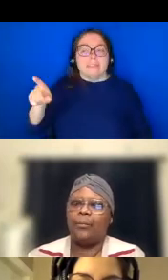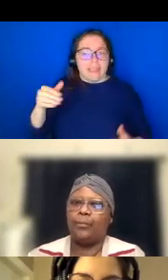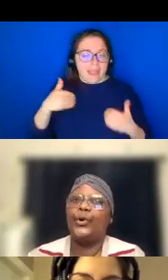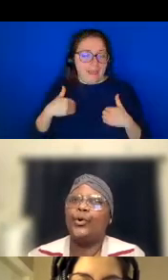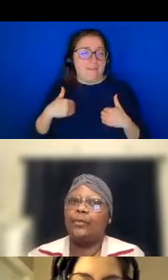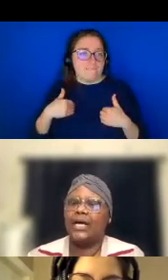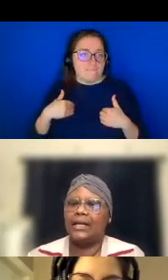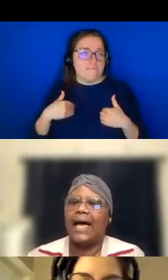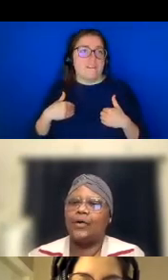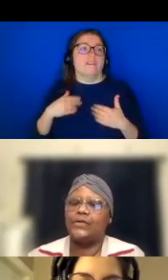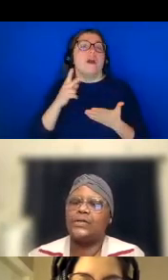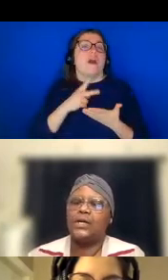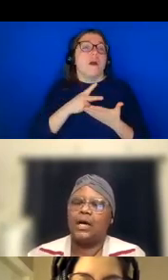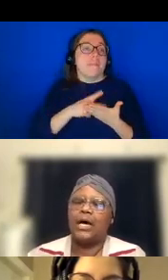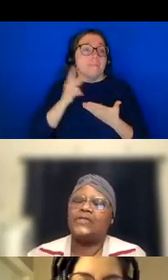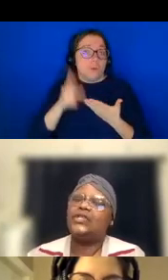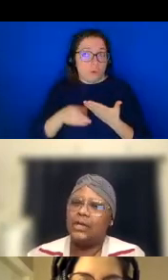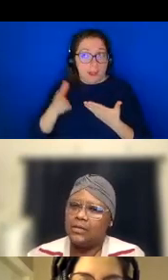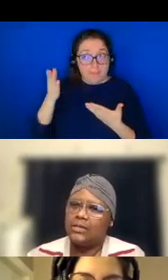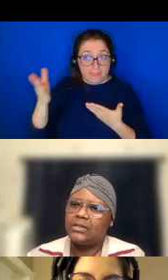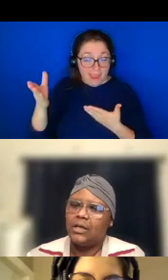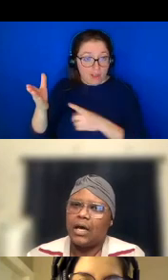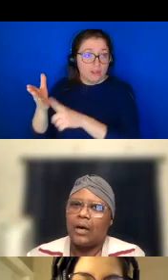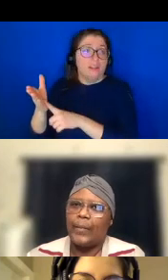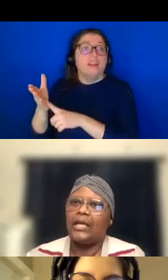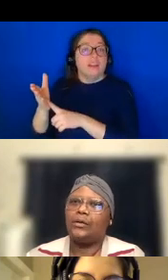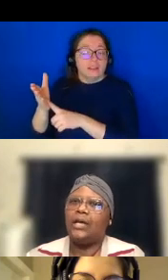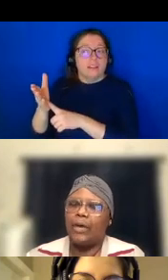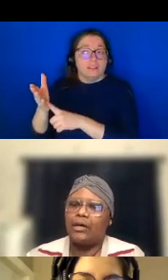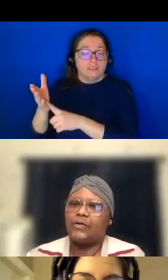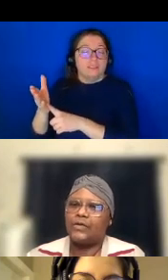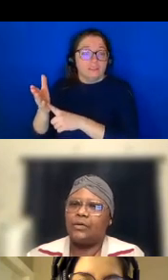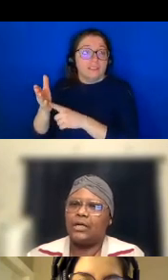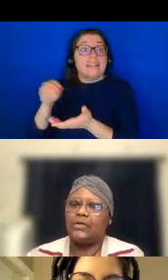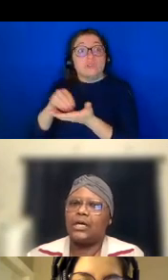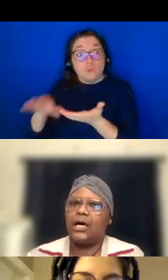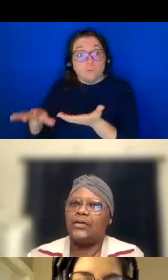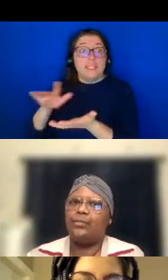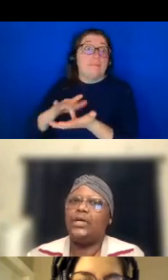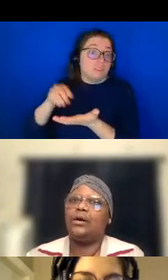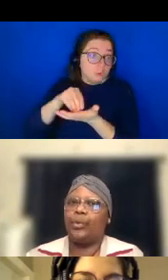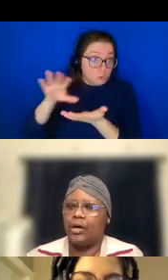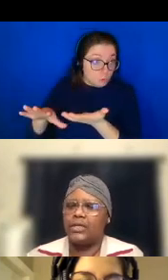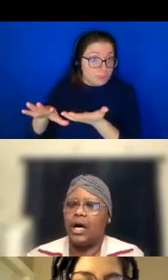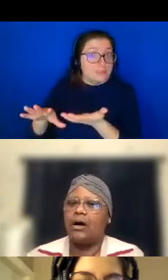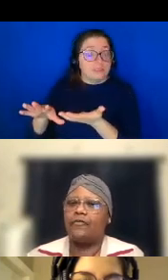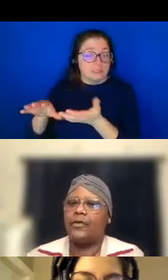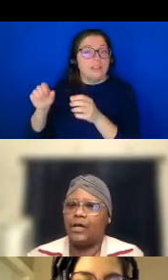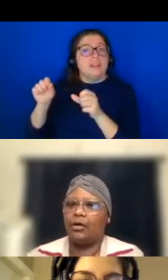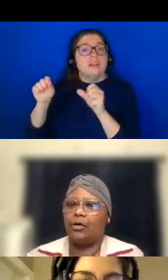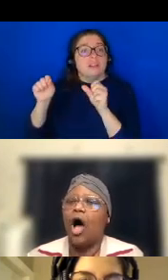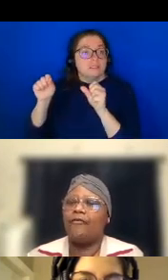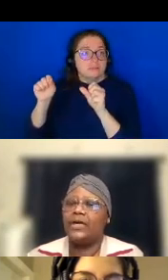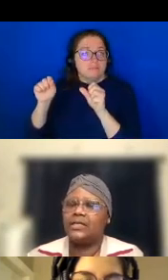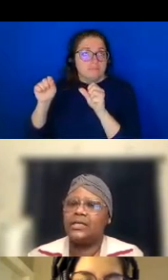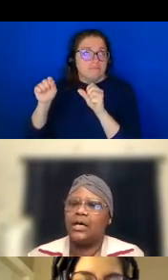a program that allows students, including medical students, to be a part of